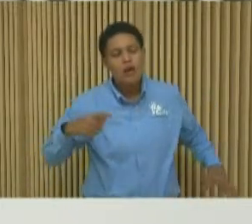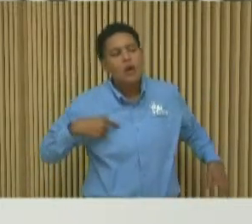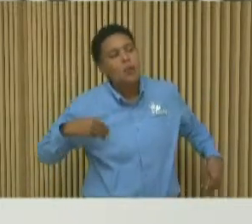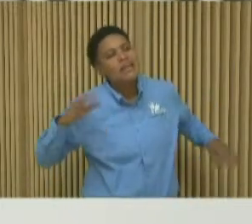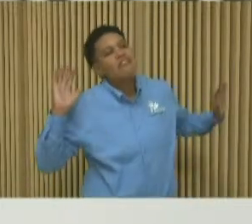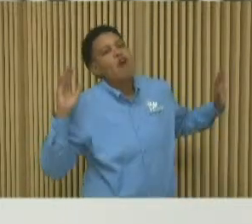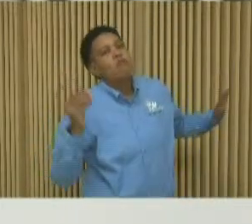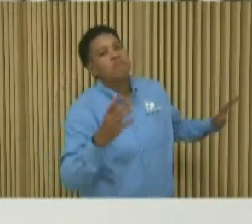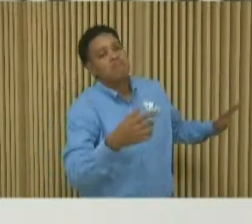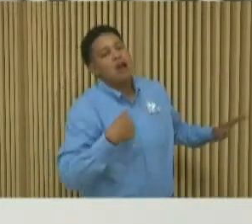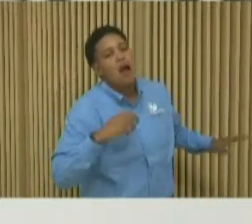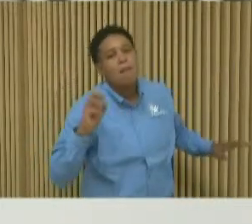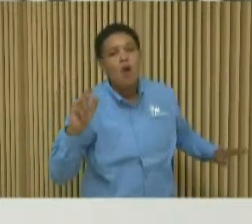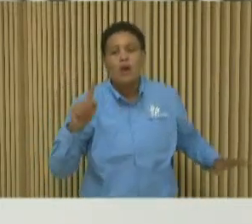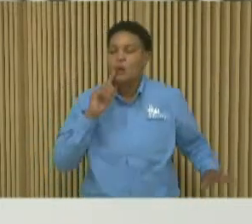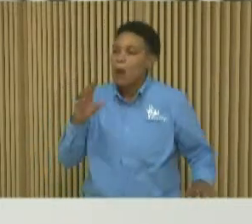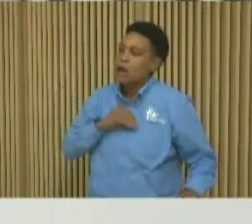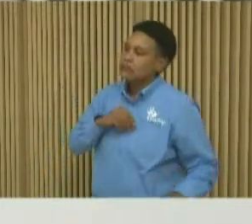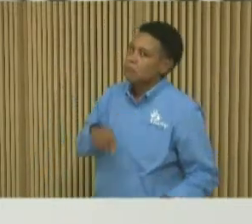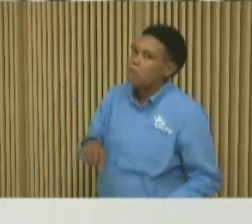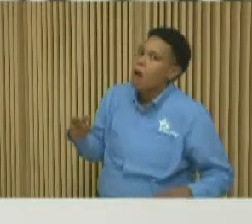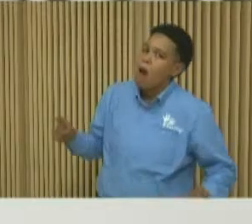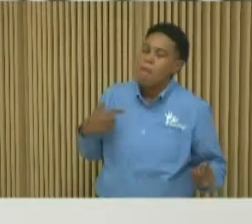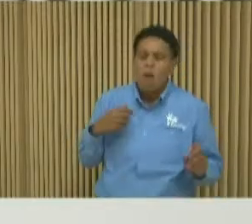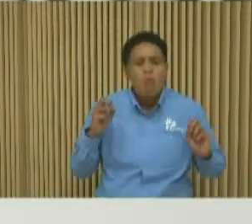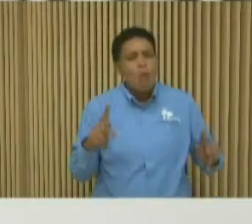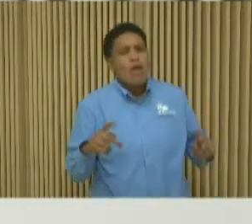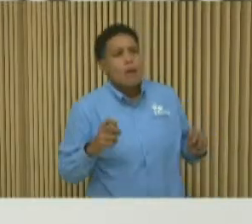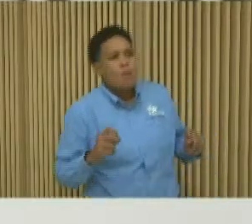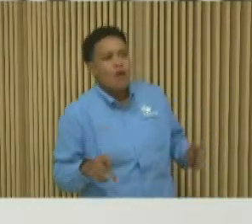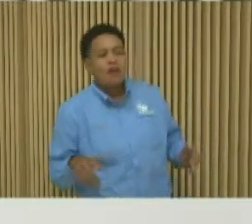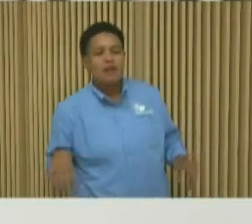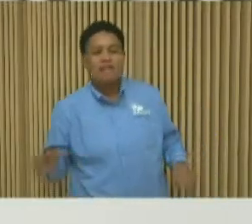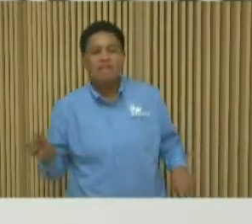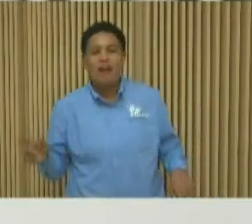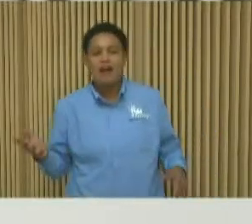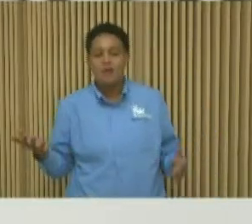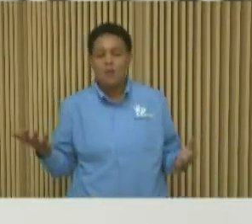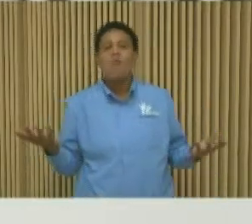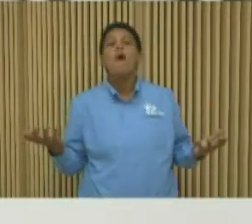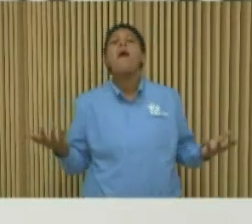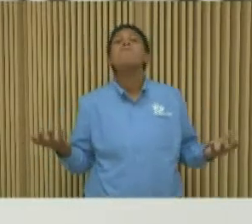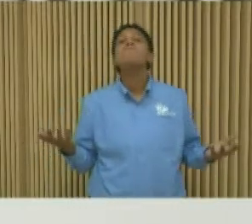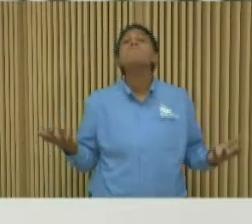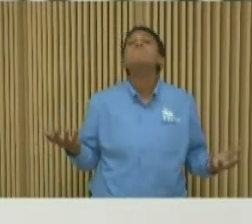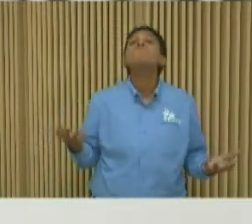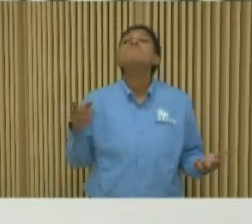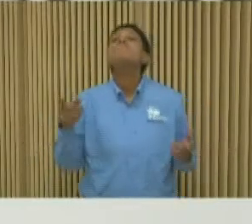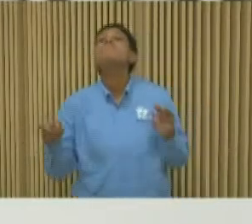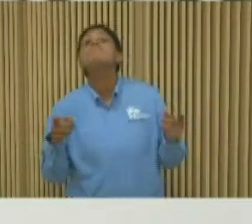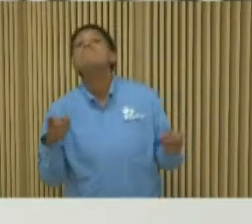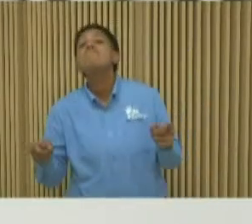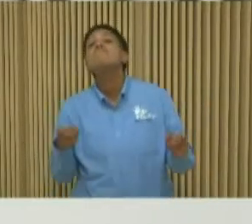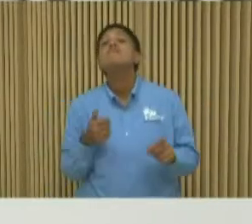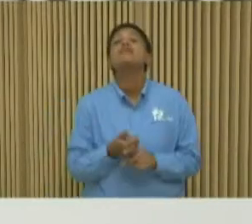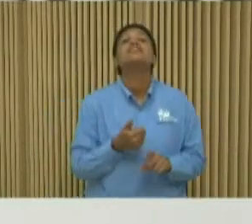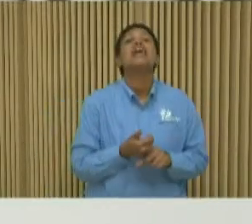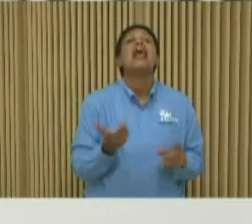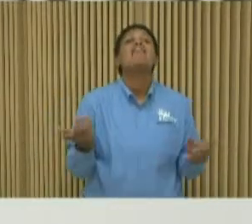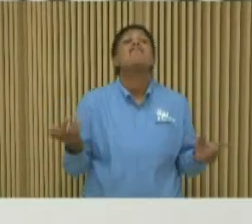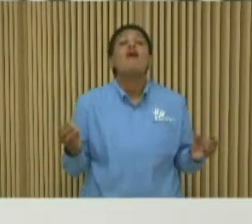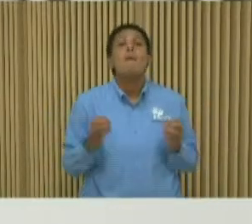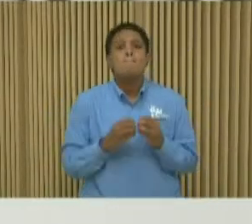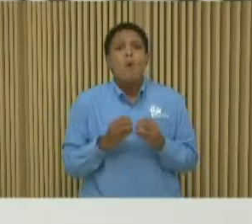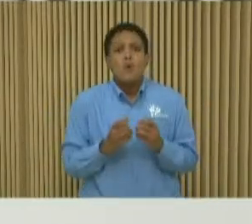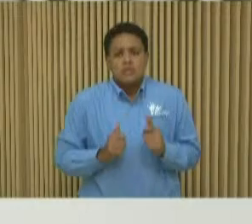I'm okay with accepting this, then you find that they are more